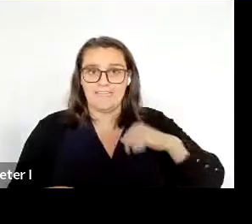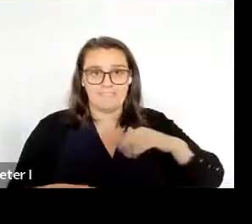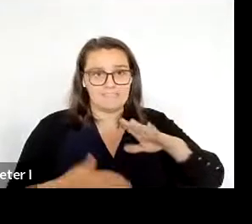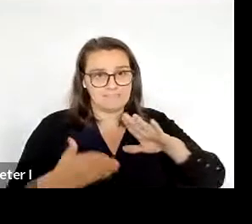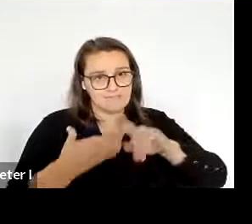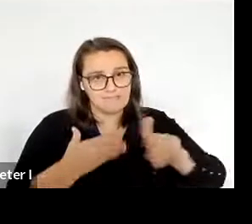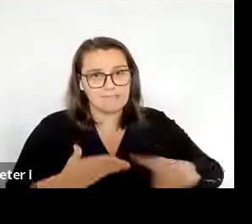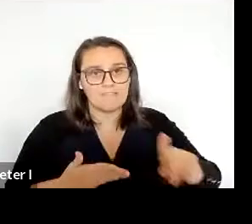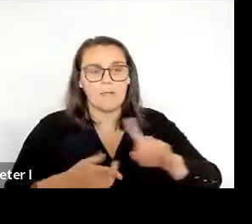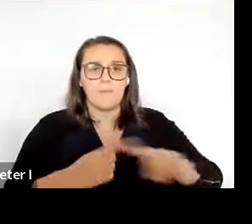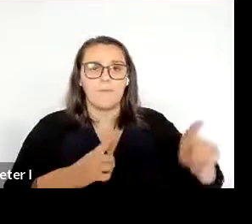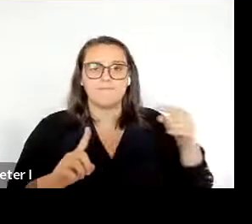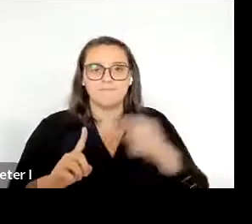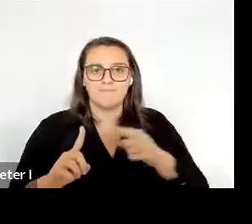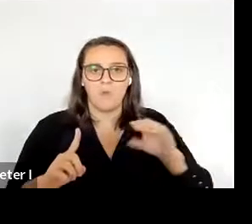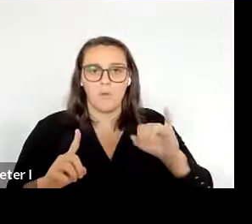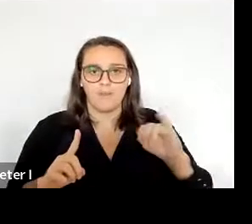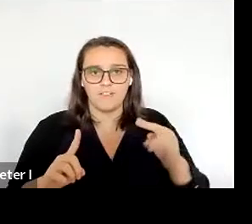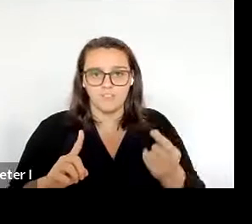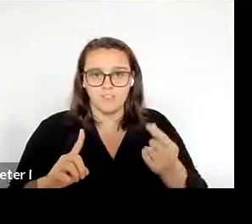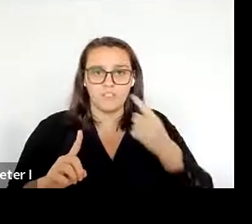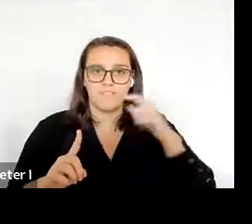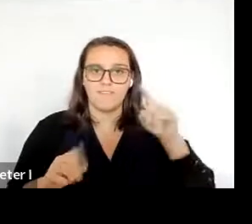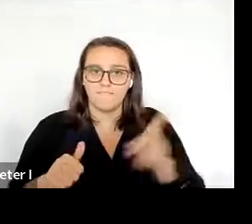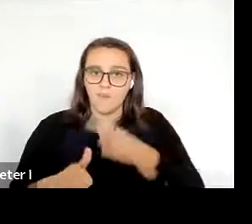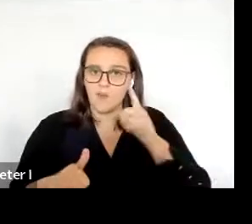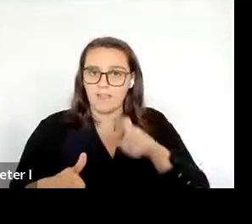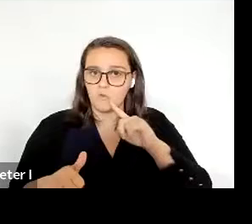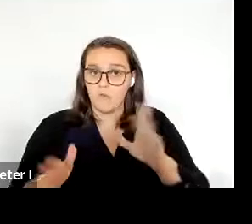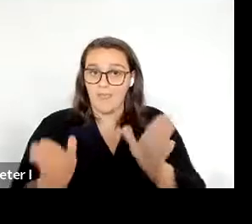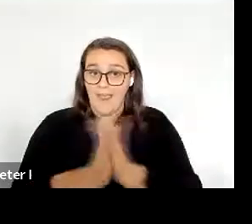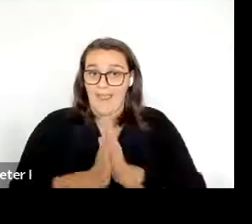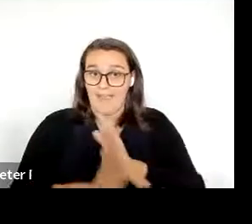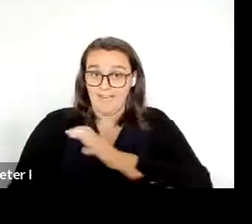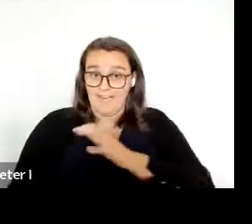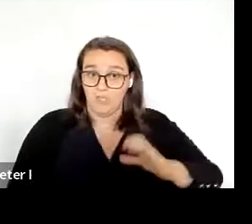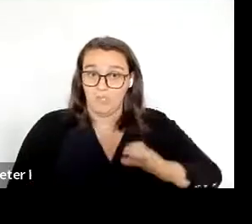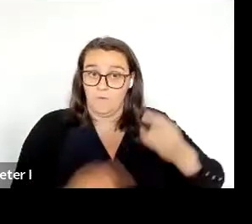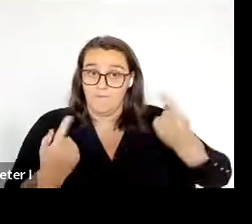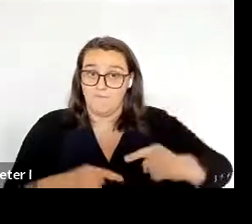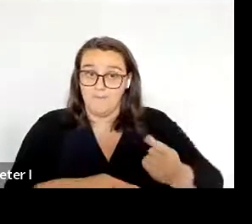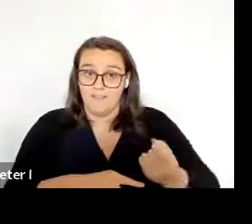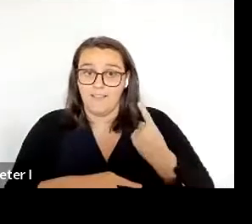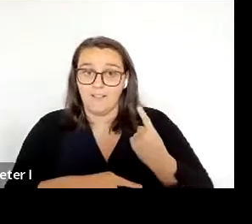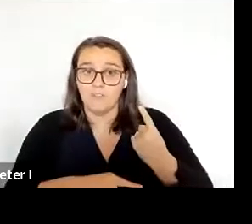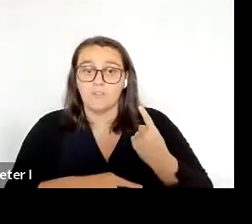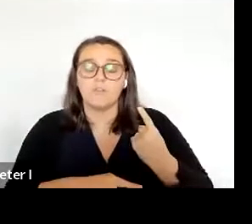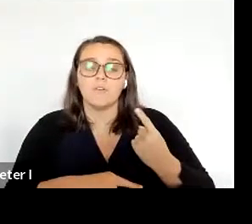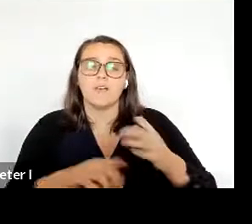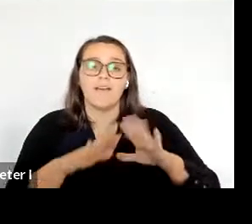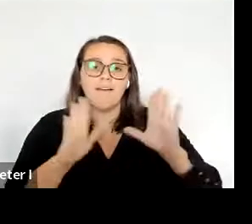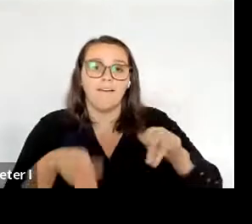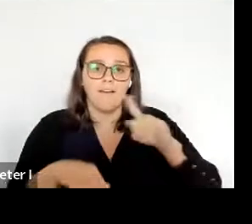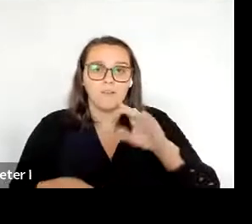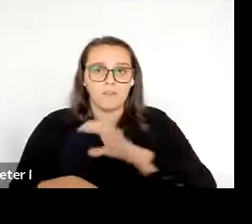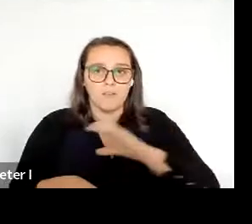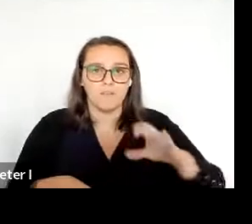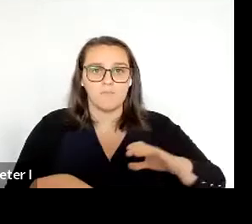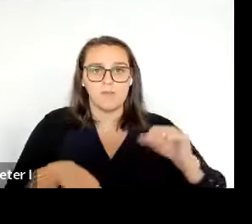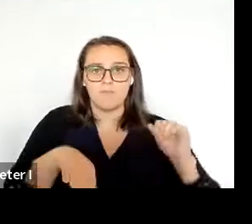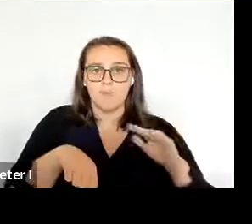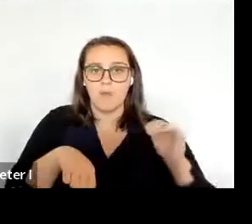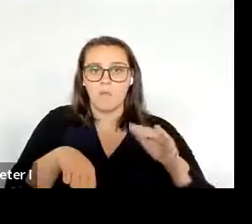move forward without the council's request. Ultimately, last year, the Housing Committee sent a series of